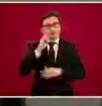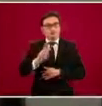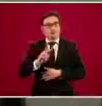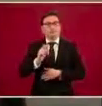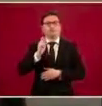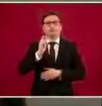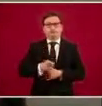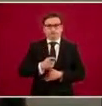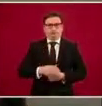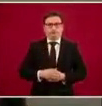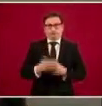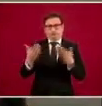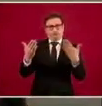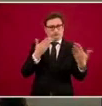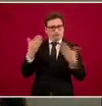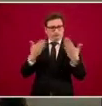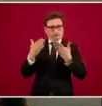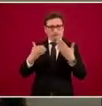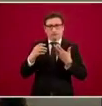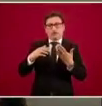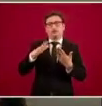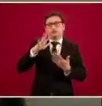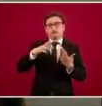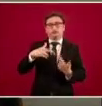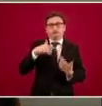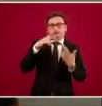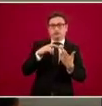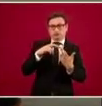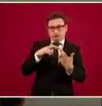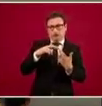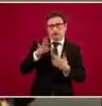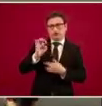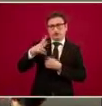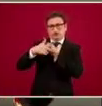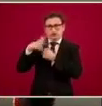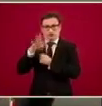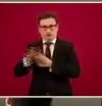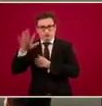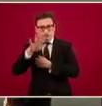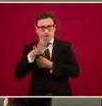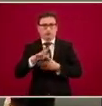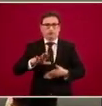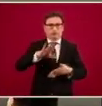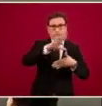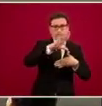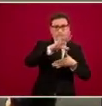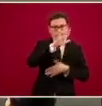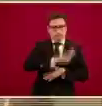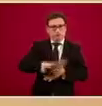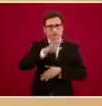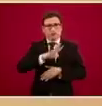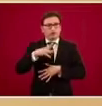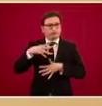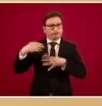Next slide, we can take a look at the comparison between the European region and